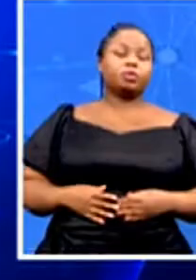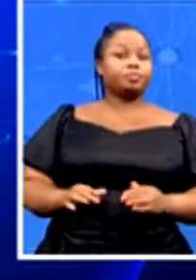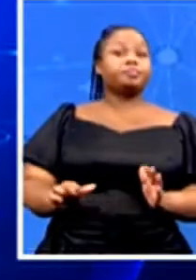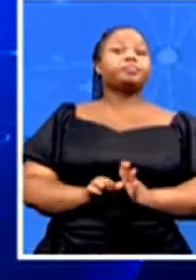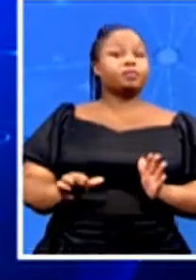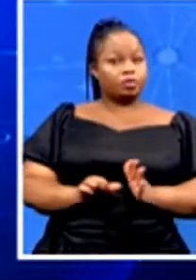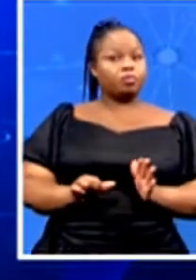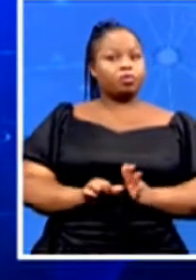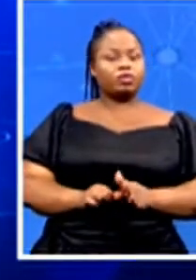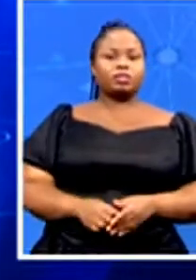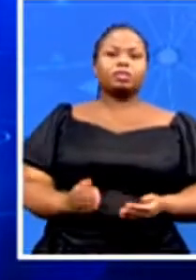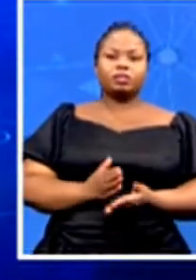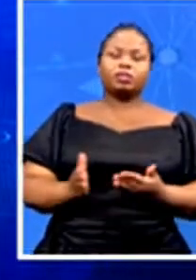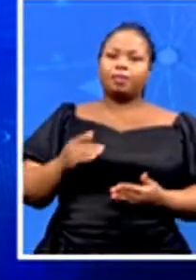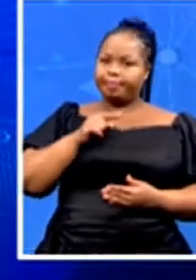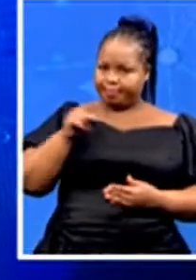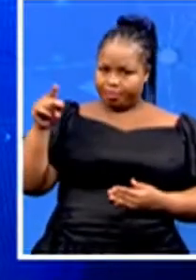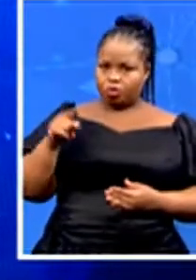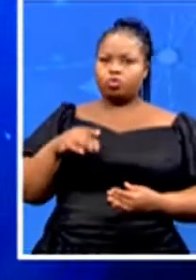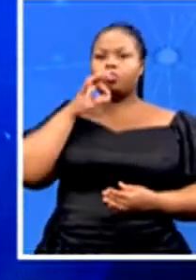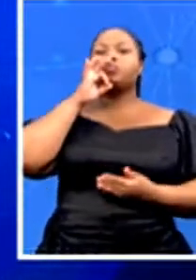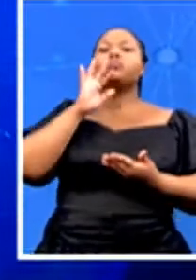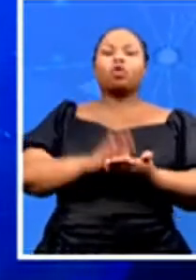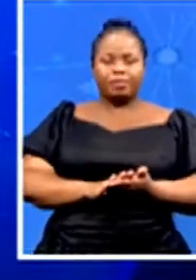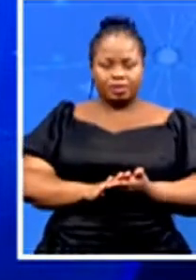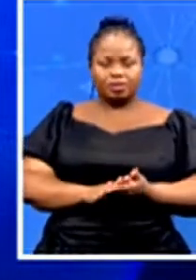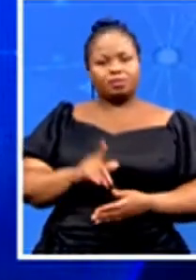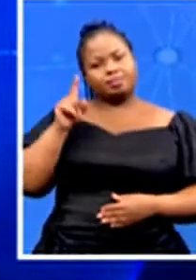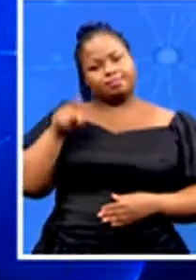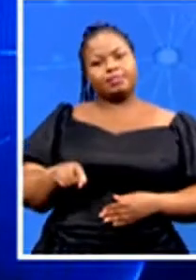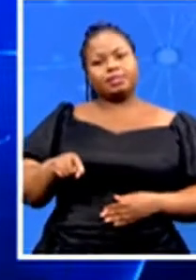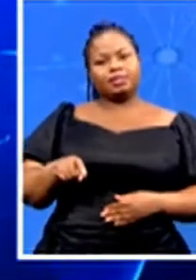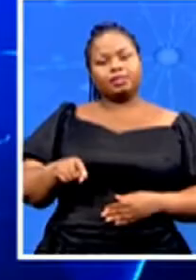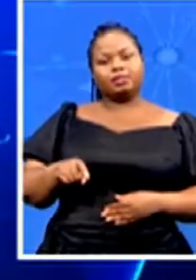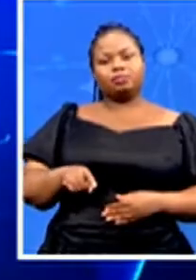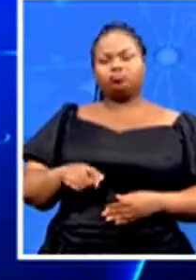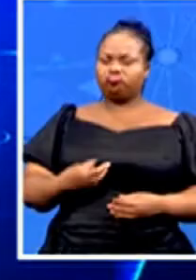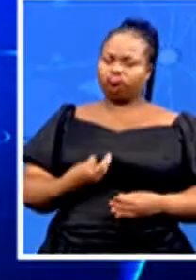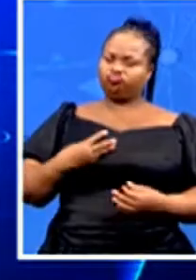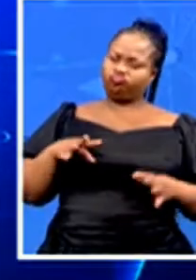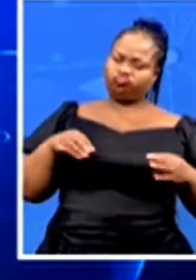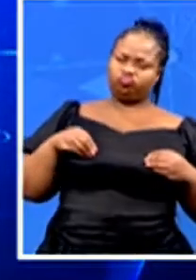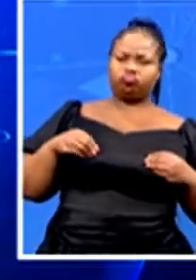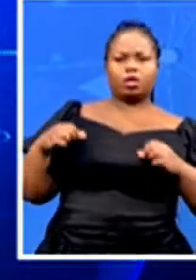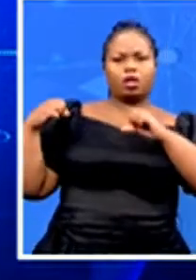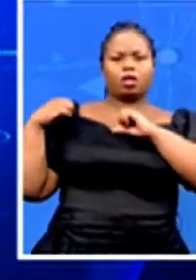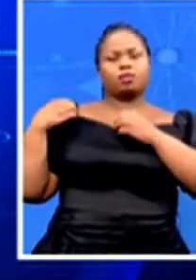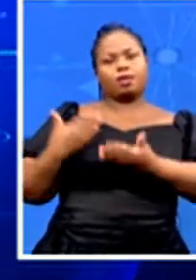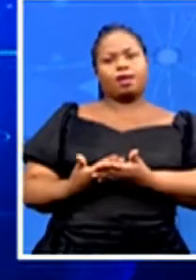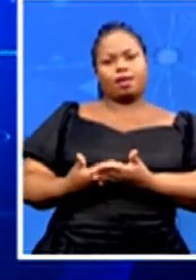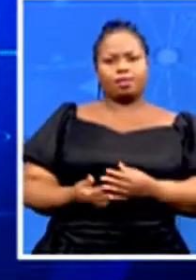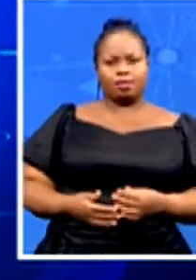promises must be willing to be held accountable because they have